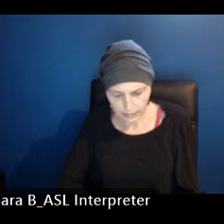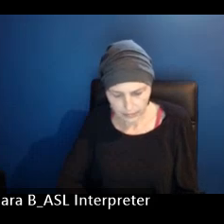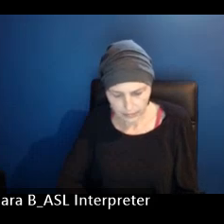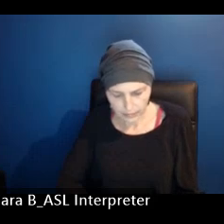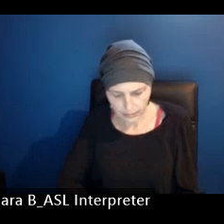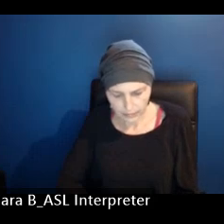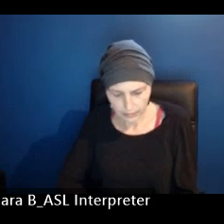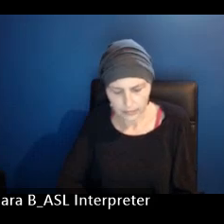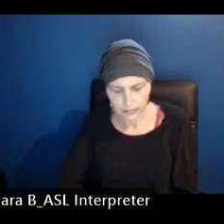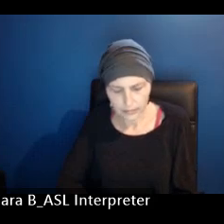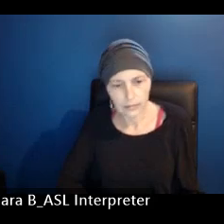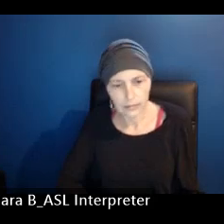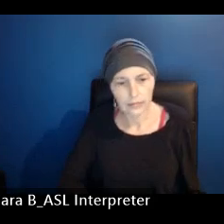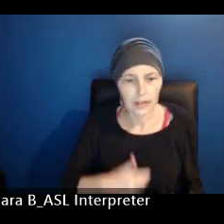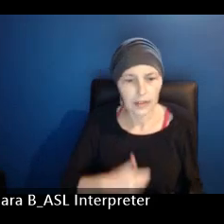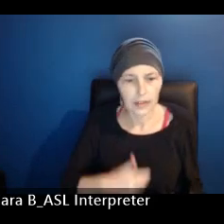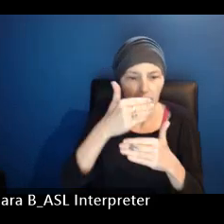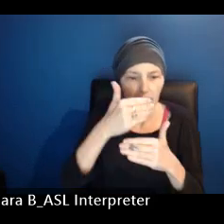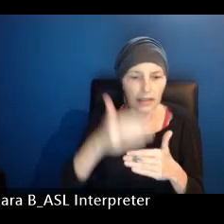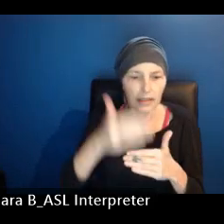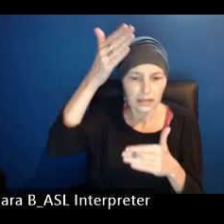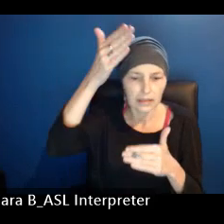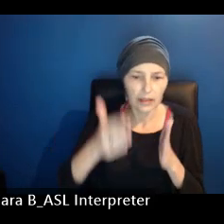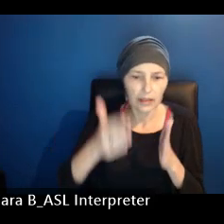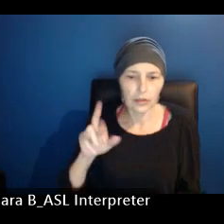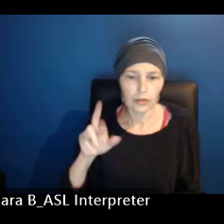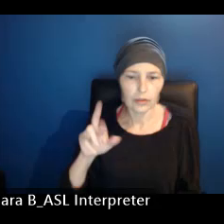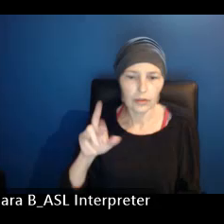D. Reg D.